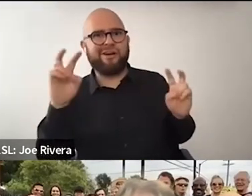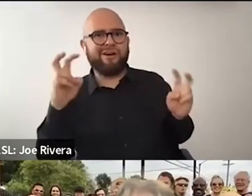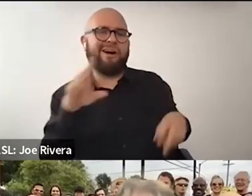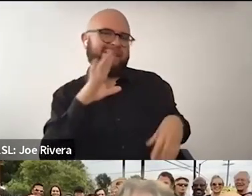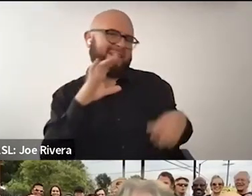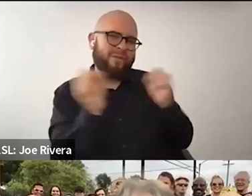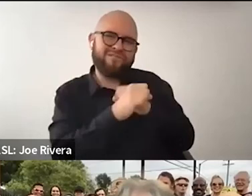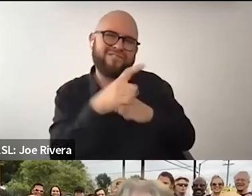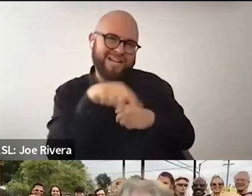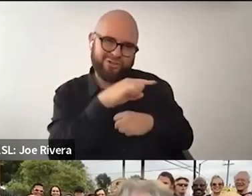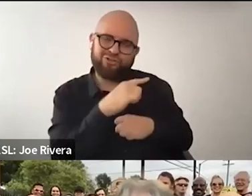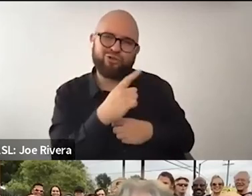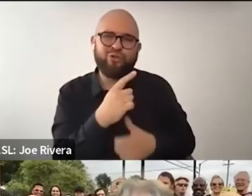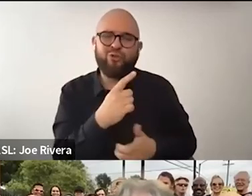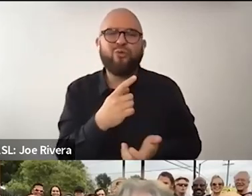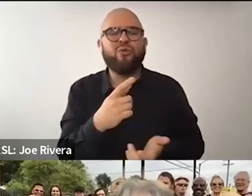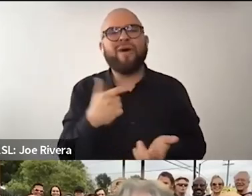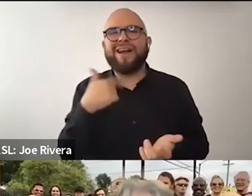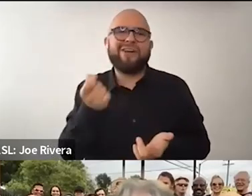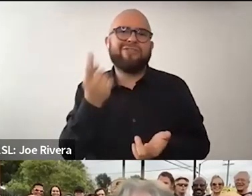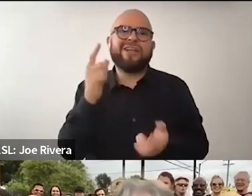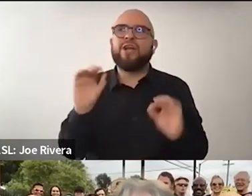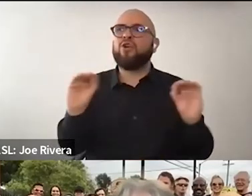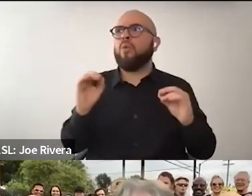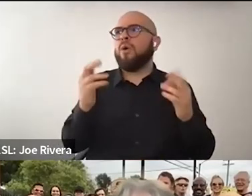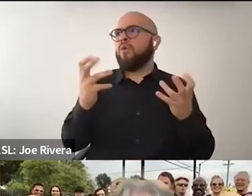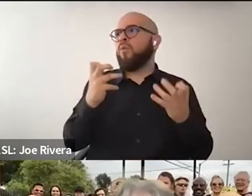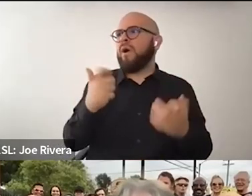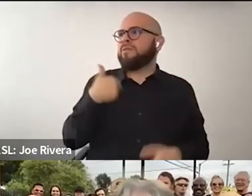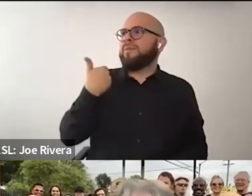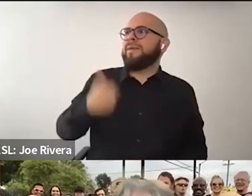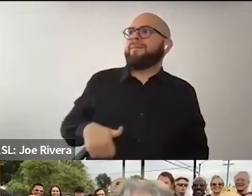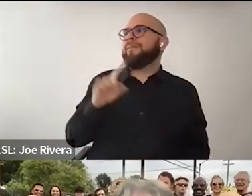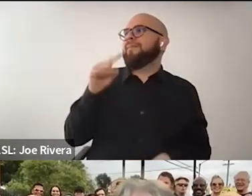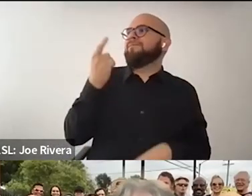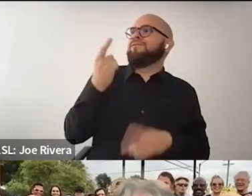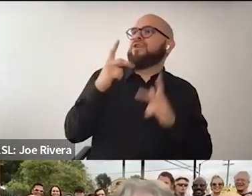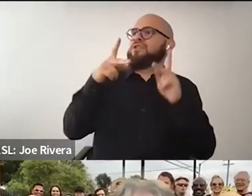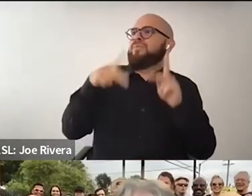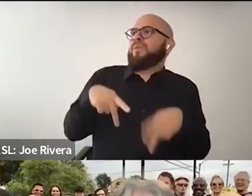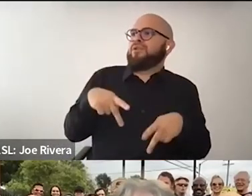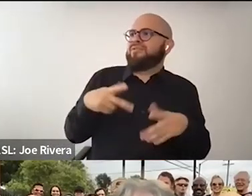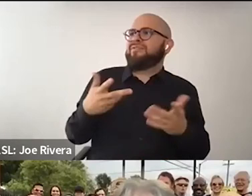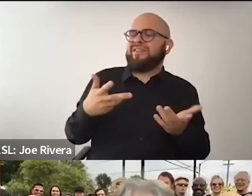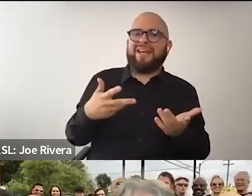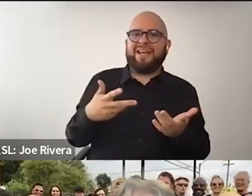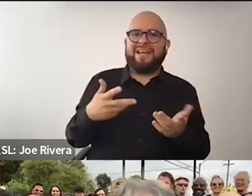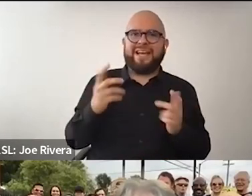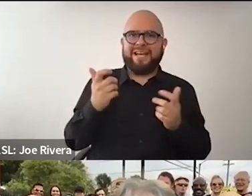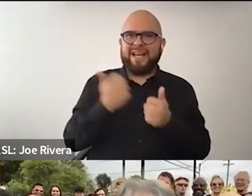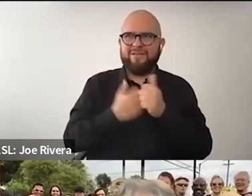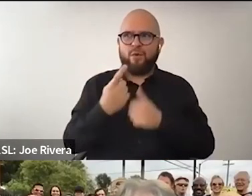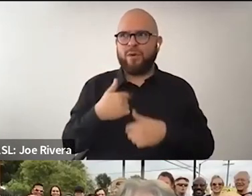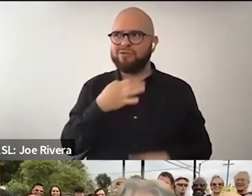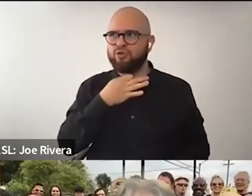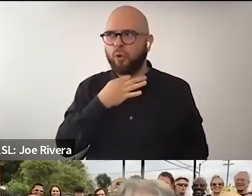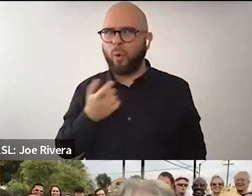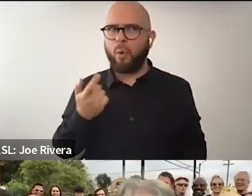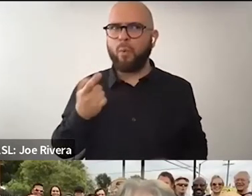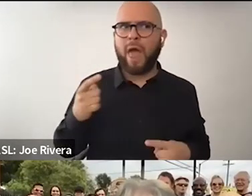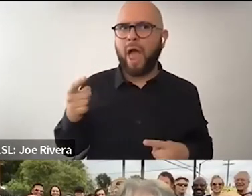person. Everyone's like, what's the word on the street? And if they hear that, hey, we did a survey of all the people that work here and